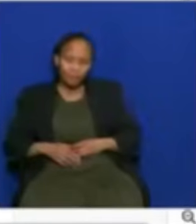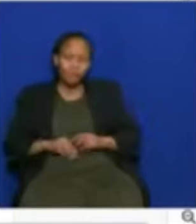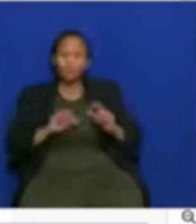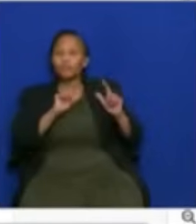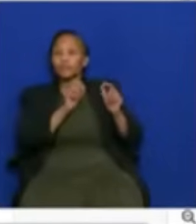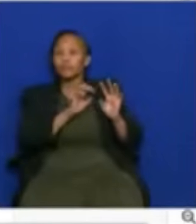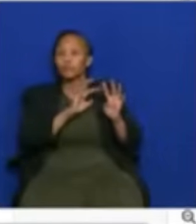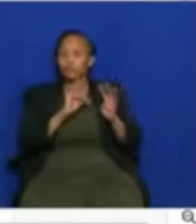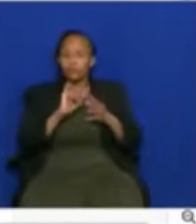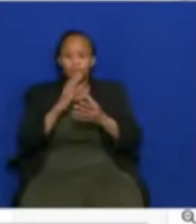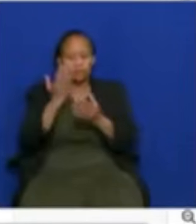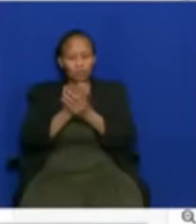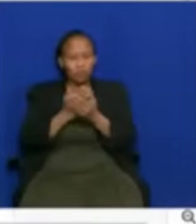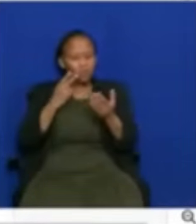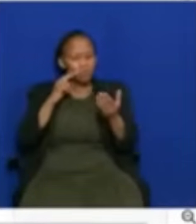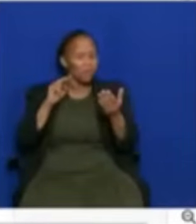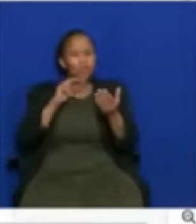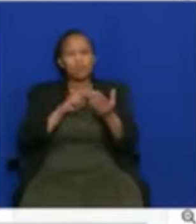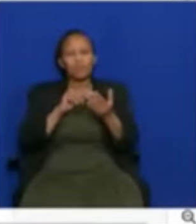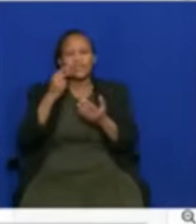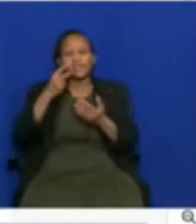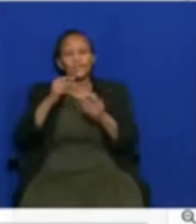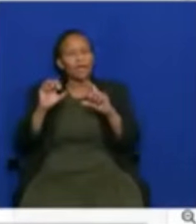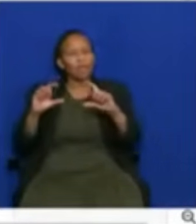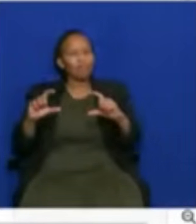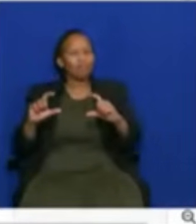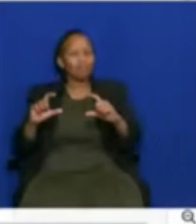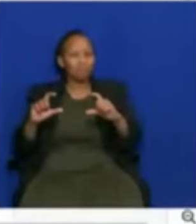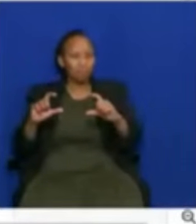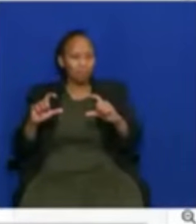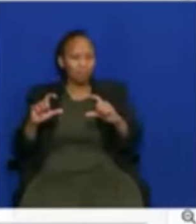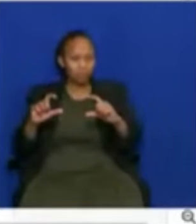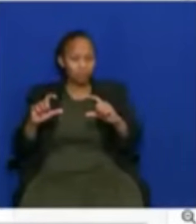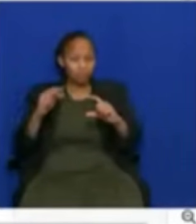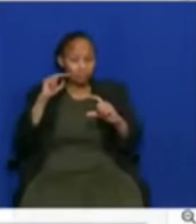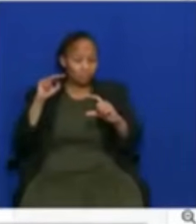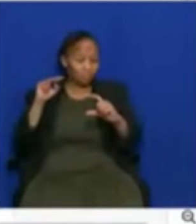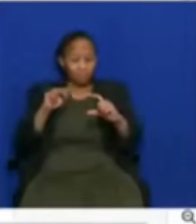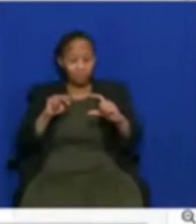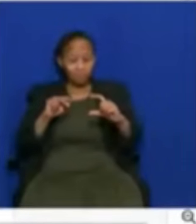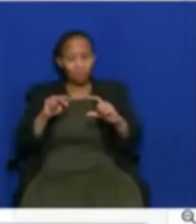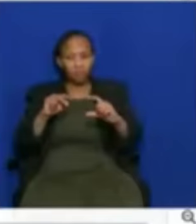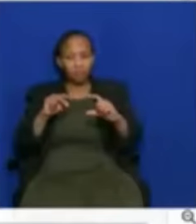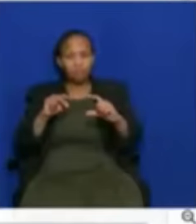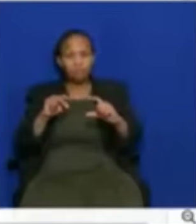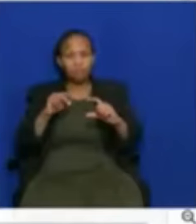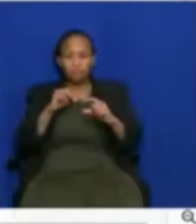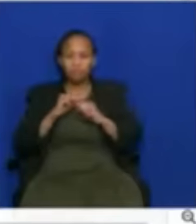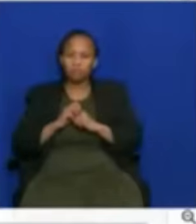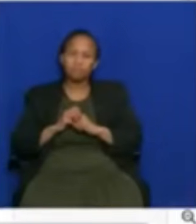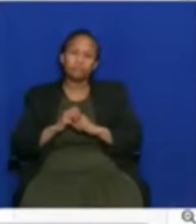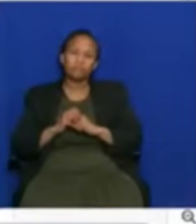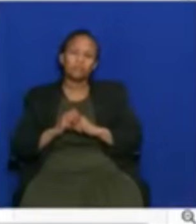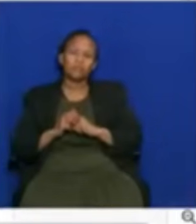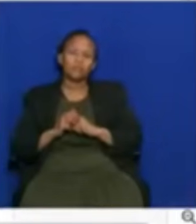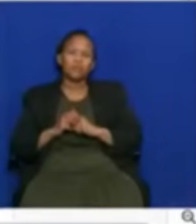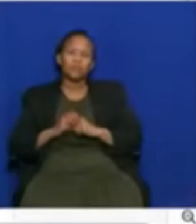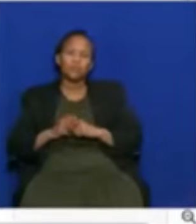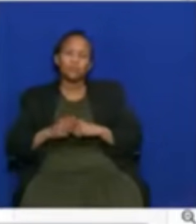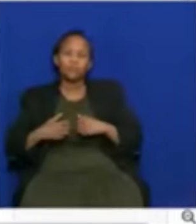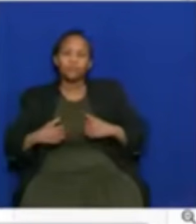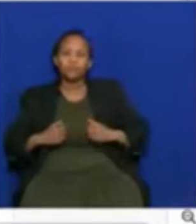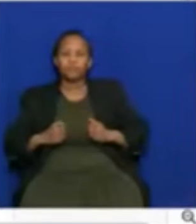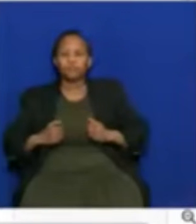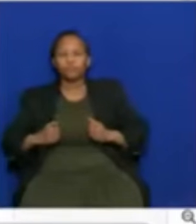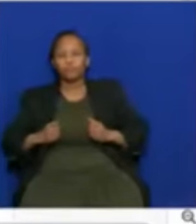at the second block. The only thing that comes close to an appointment or something to do, when you